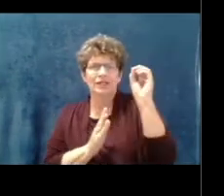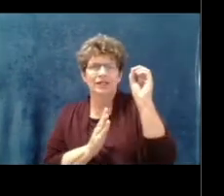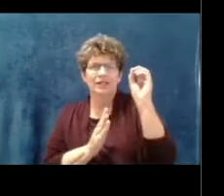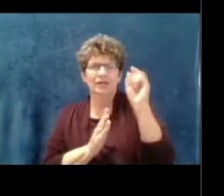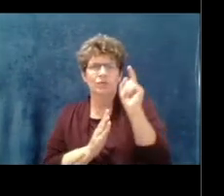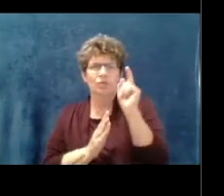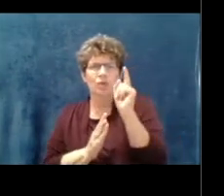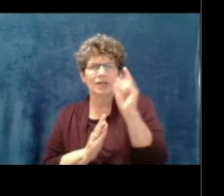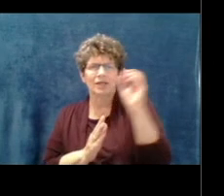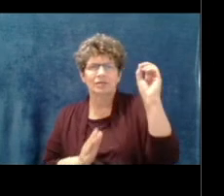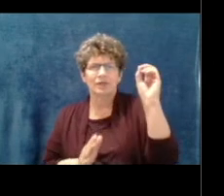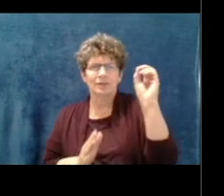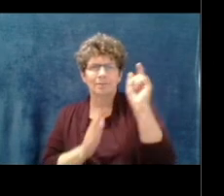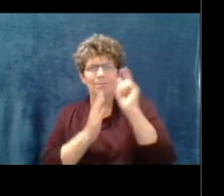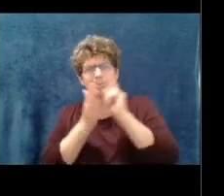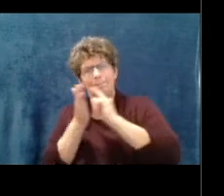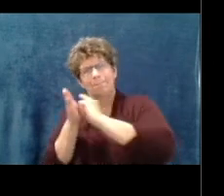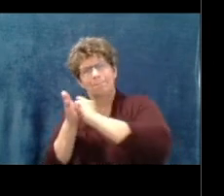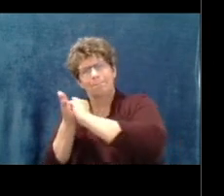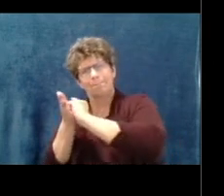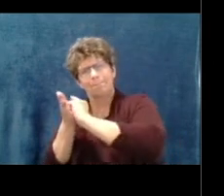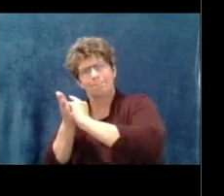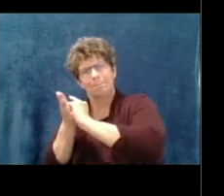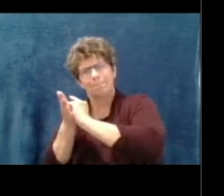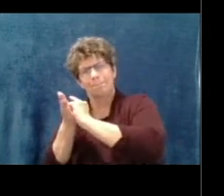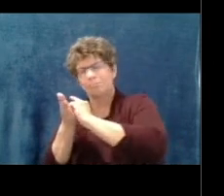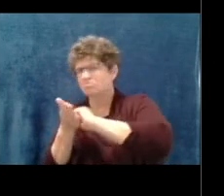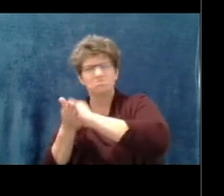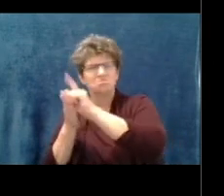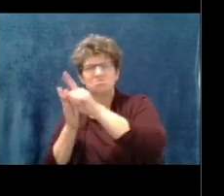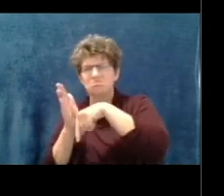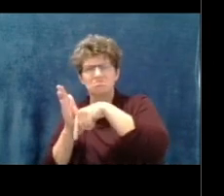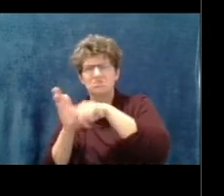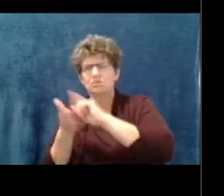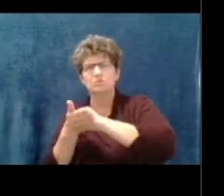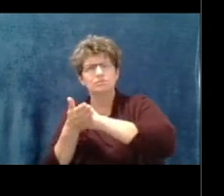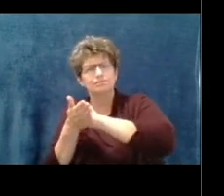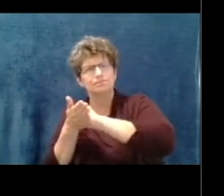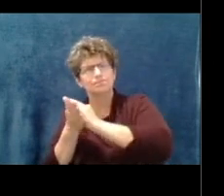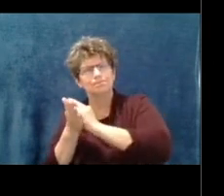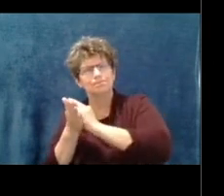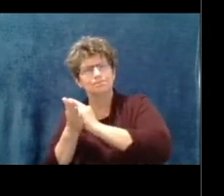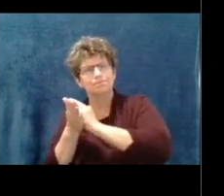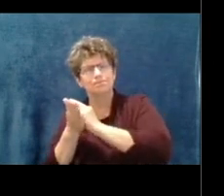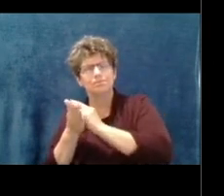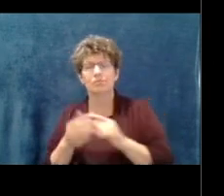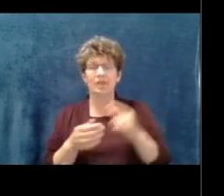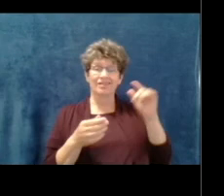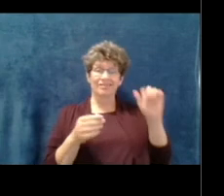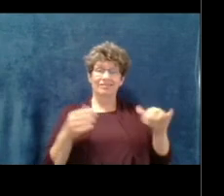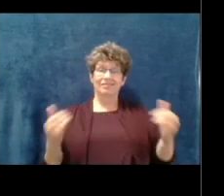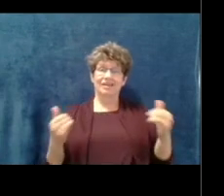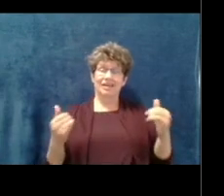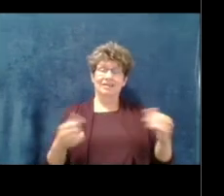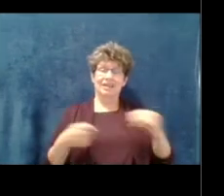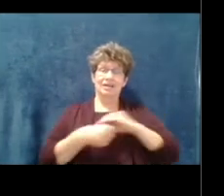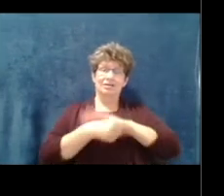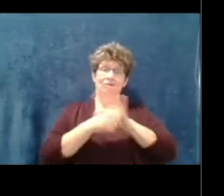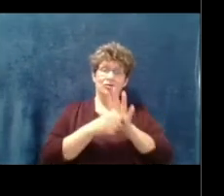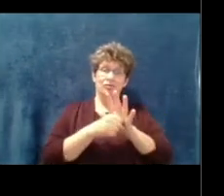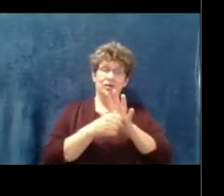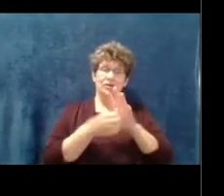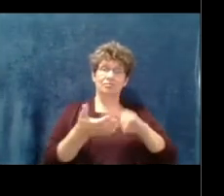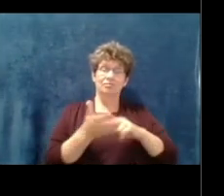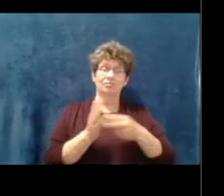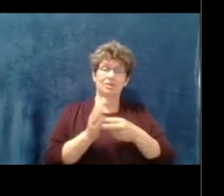global pause from COVID-19, we have an opportunity to really reflect on our lives and to reflect on where